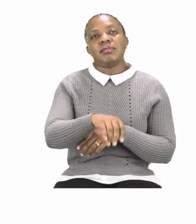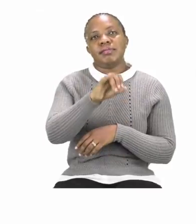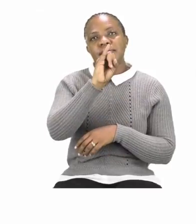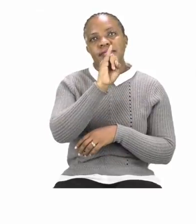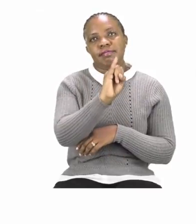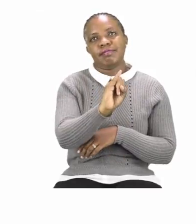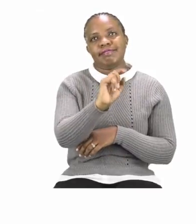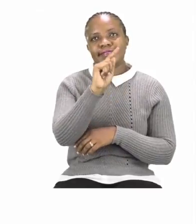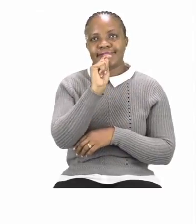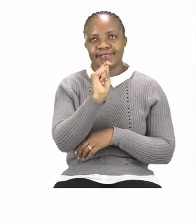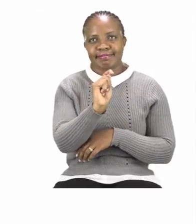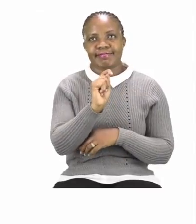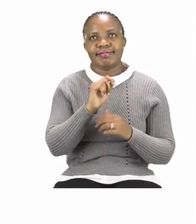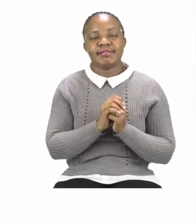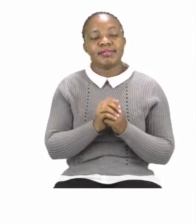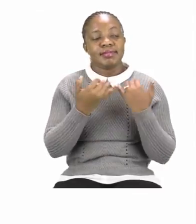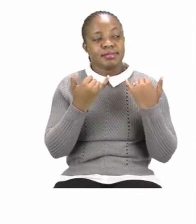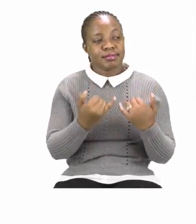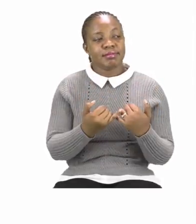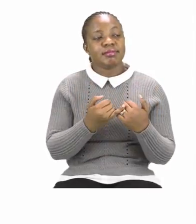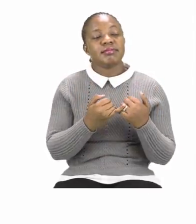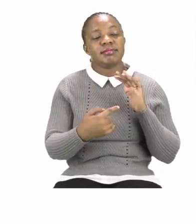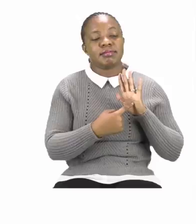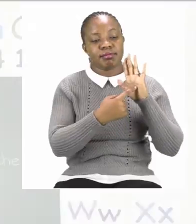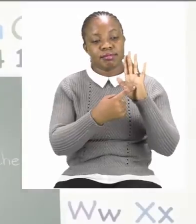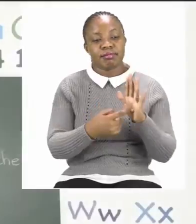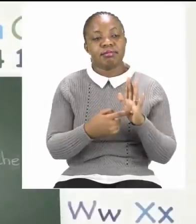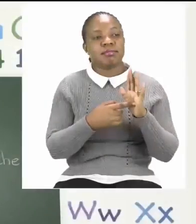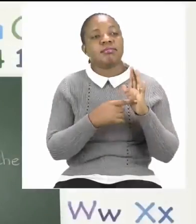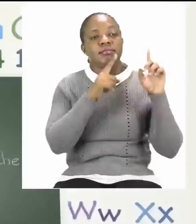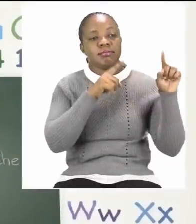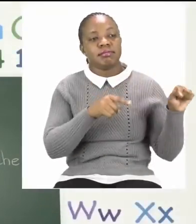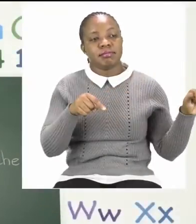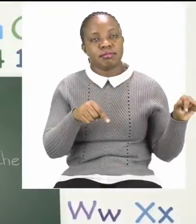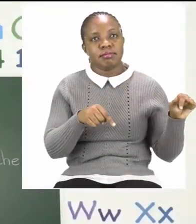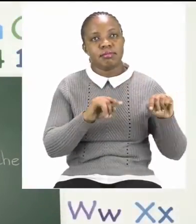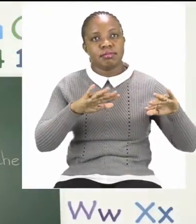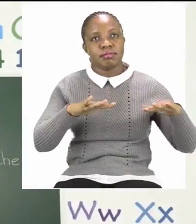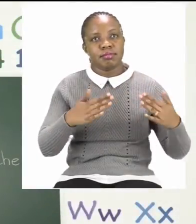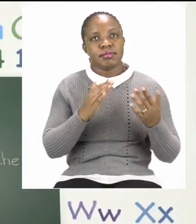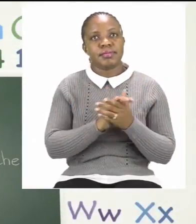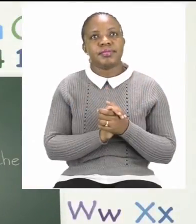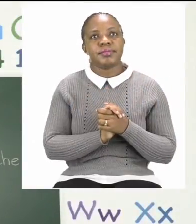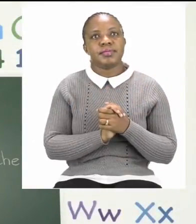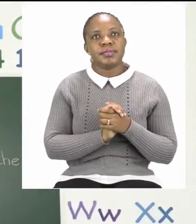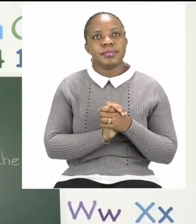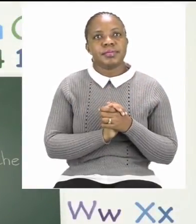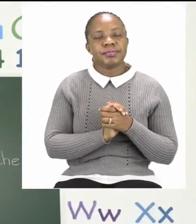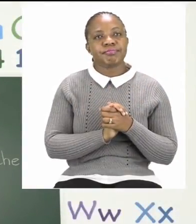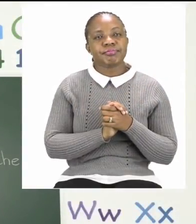what it looks like after we replace the cat. So our sentence